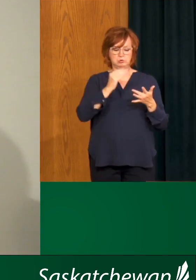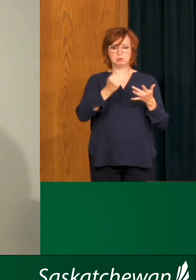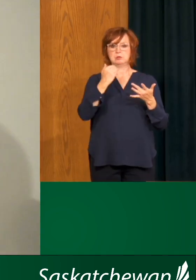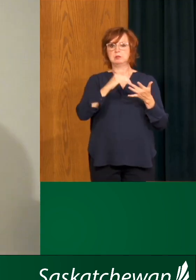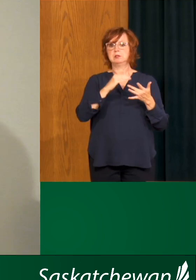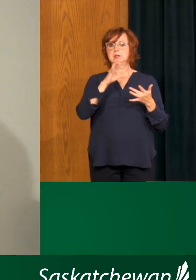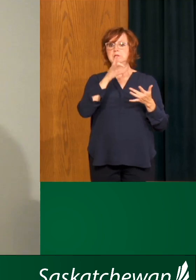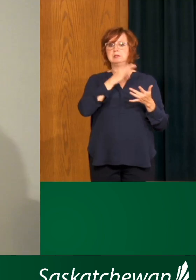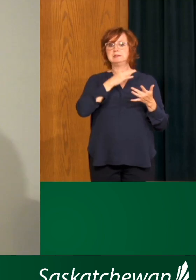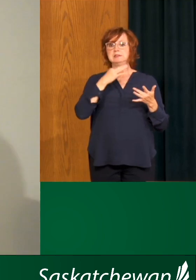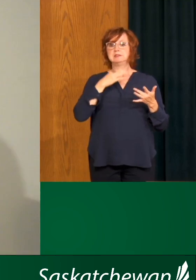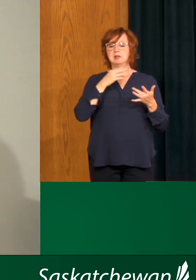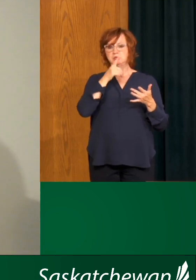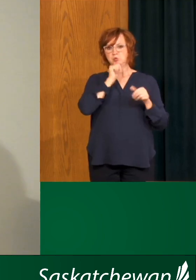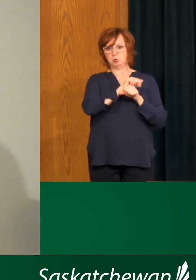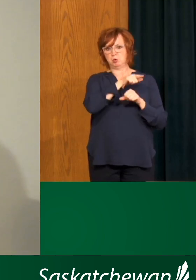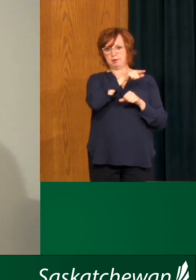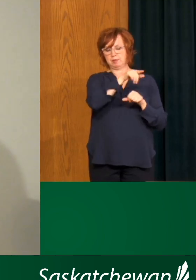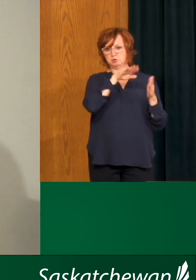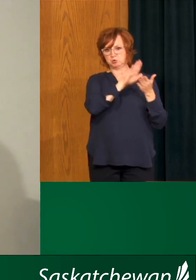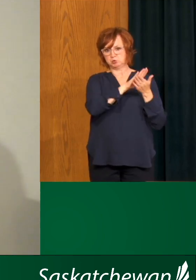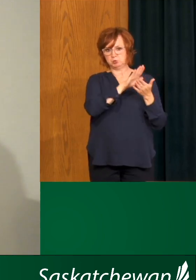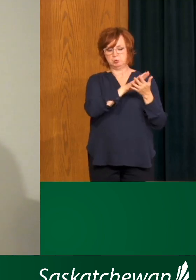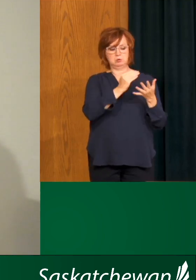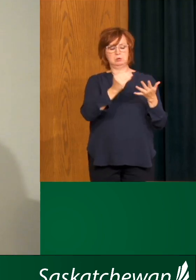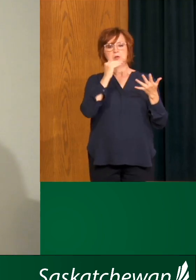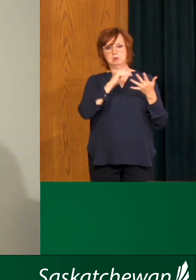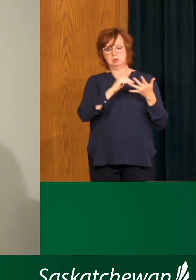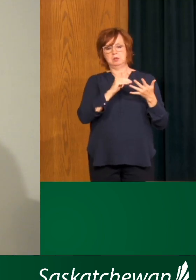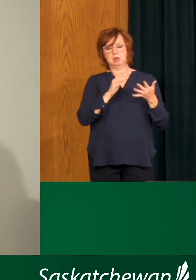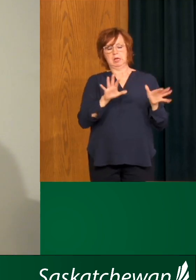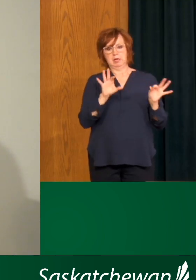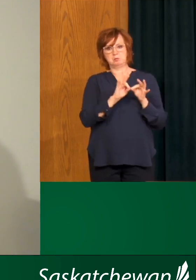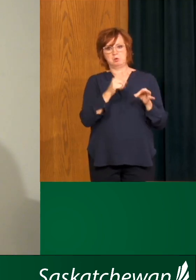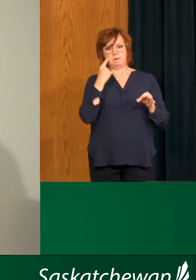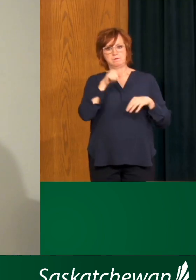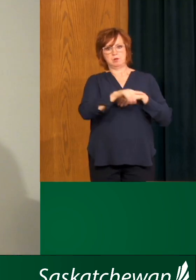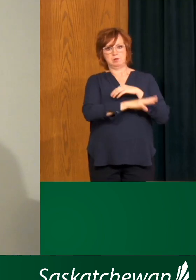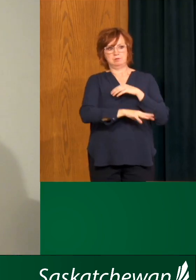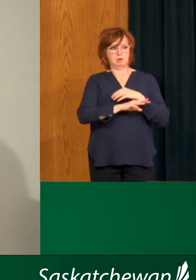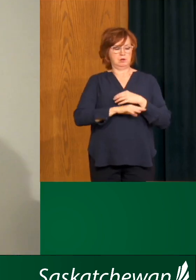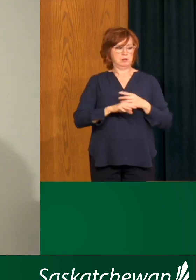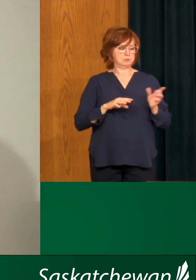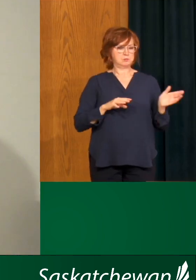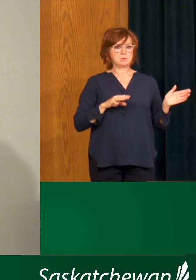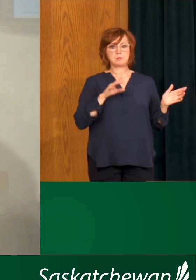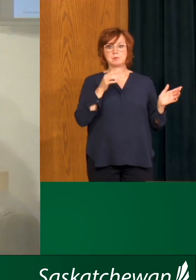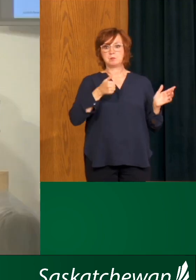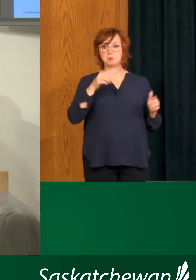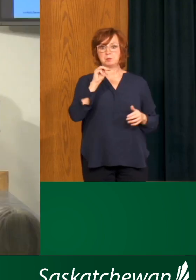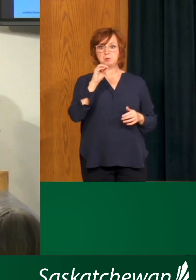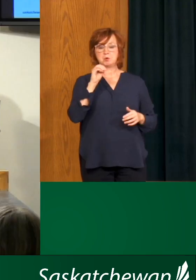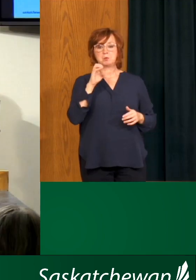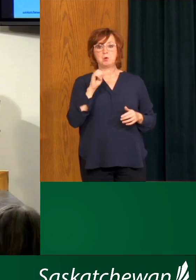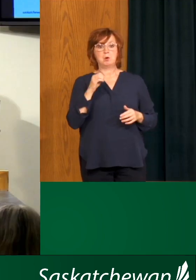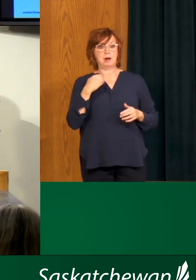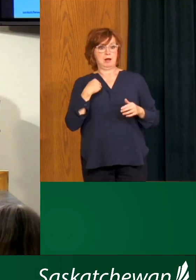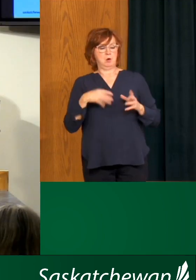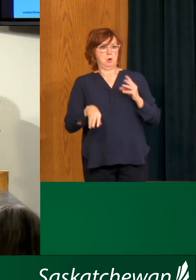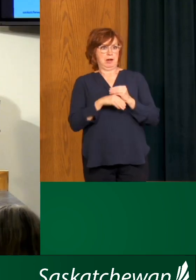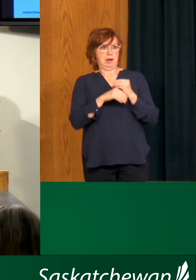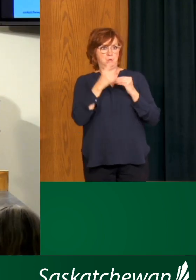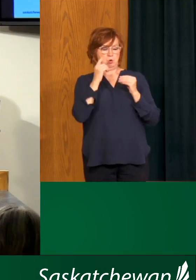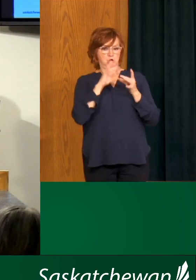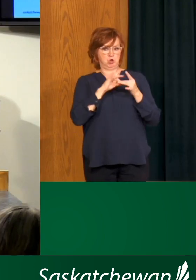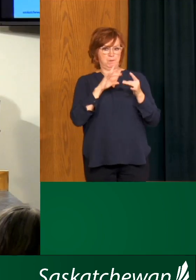symptoms in staff as well as students is going to be very important in the fall. I would just say, Lisa, as well, there is a group of